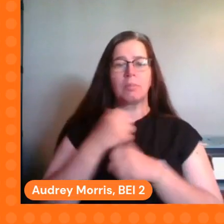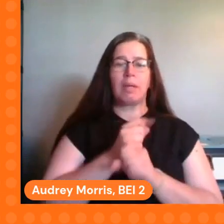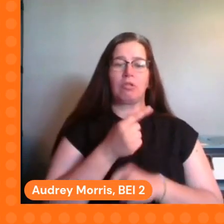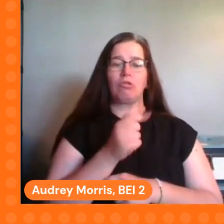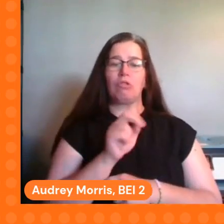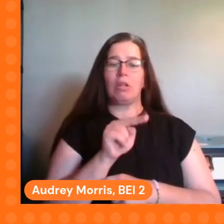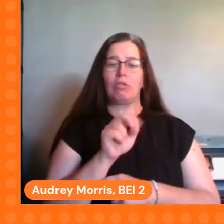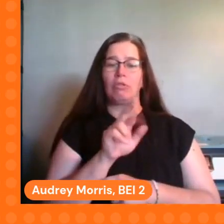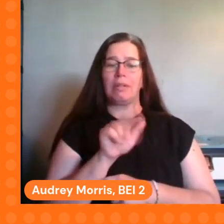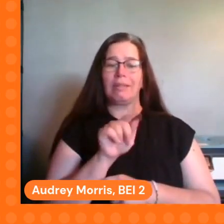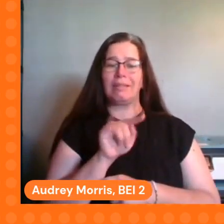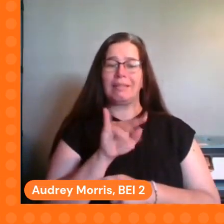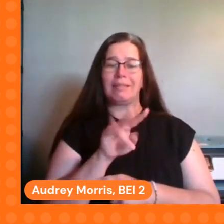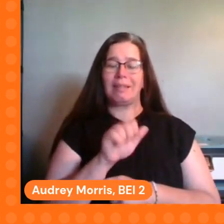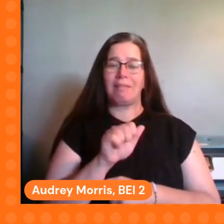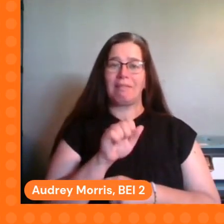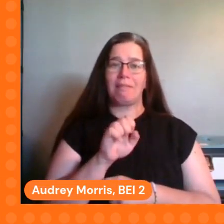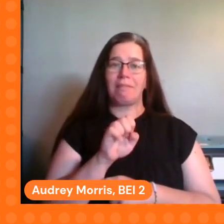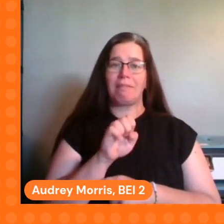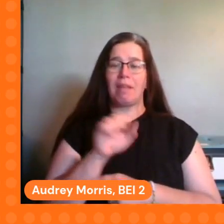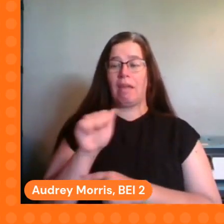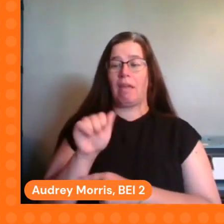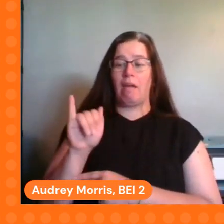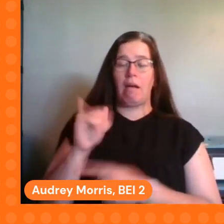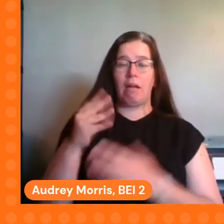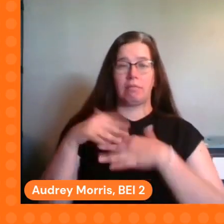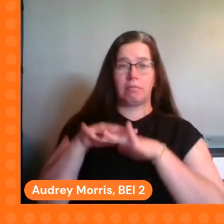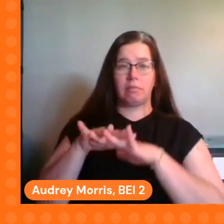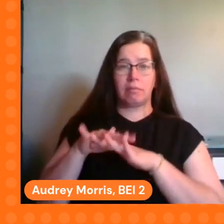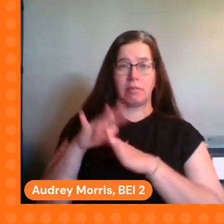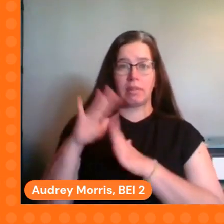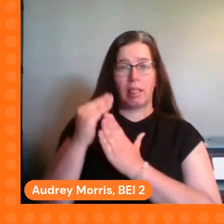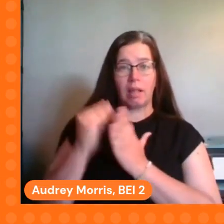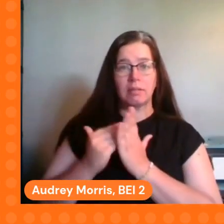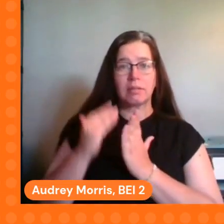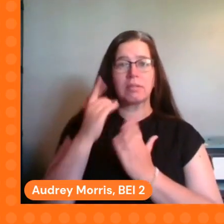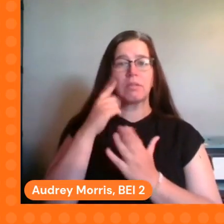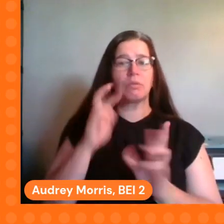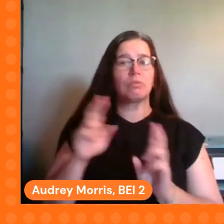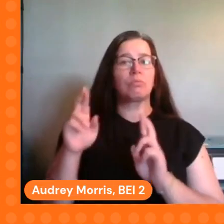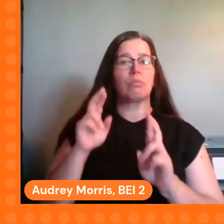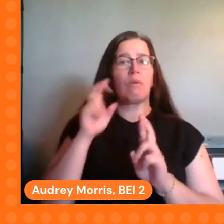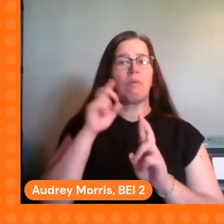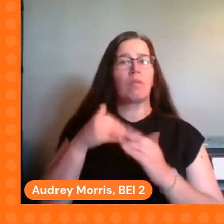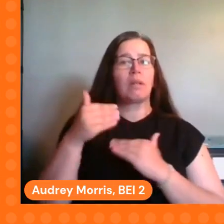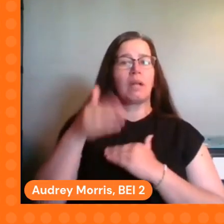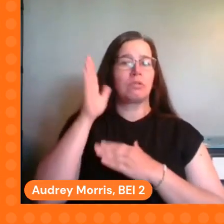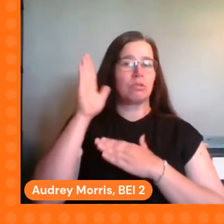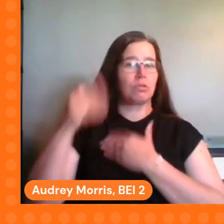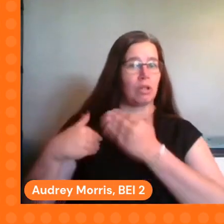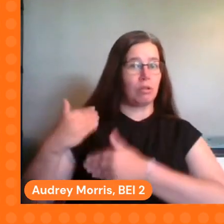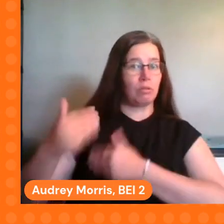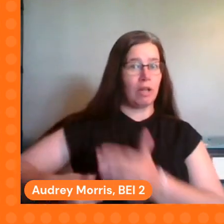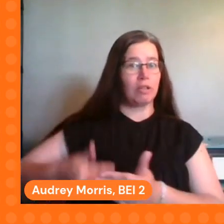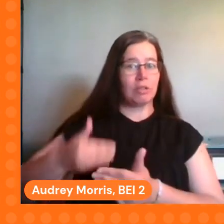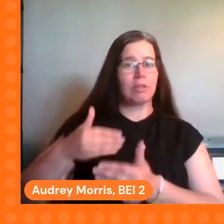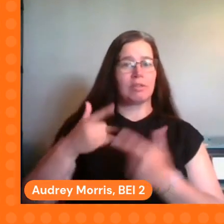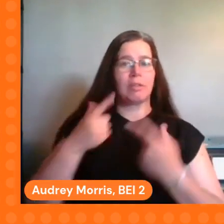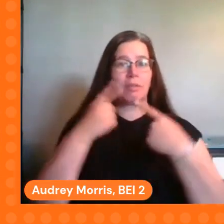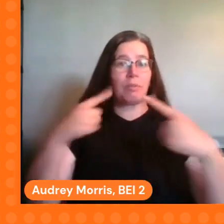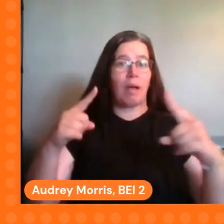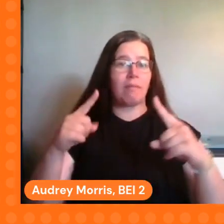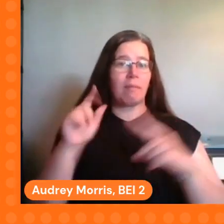their instruction, to build students' computational thinking skills, preparing the next generation to thrive in an AI-driven